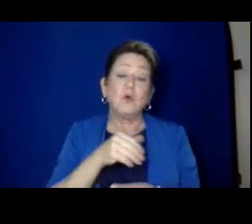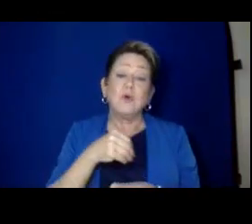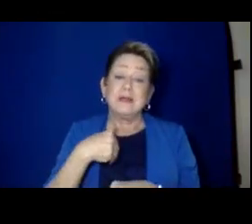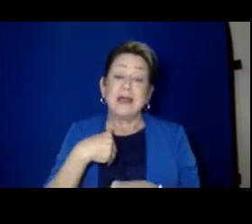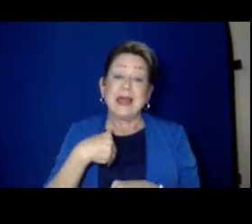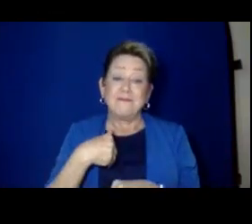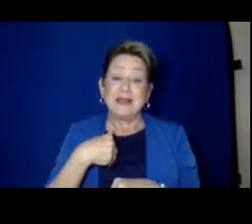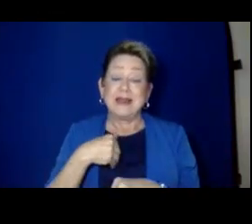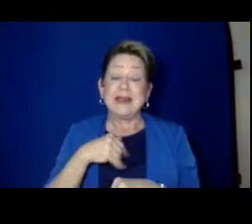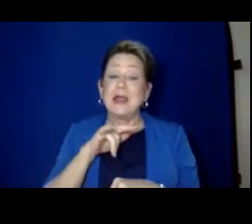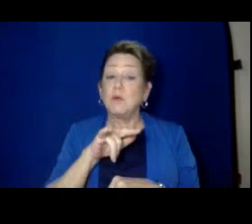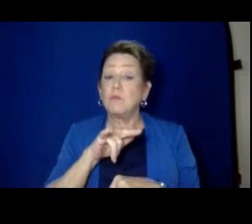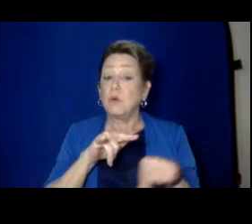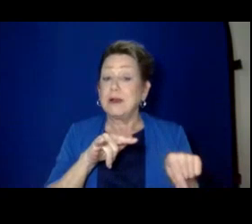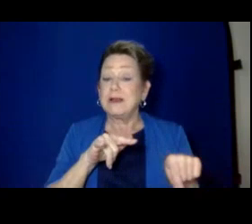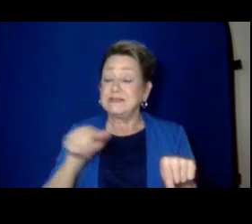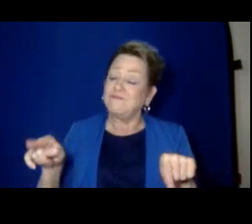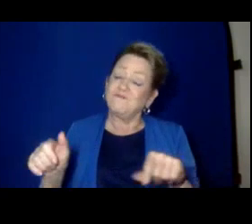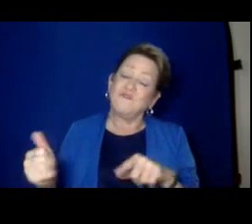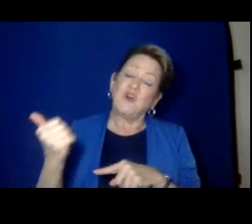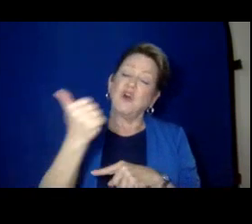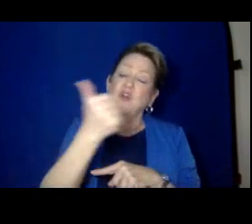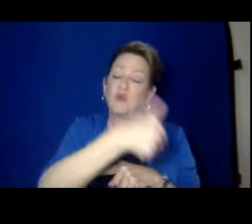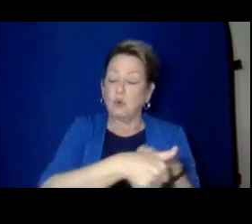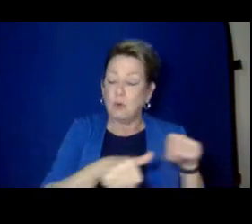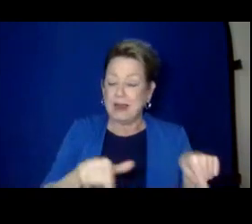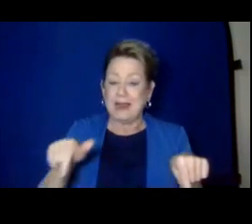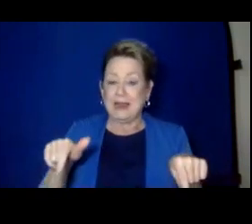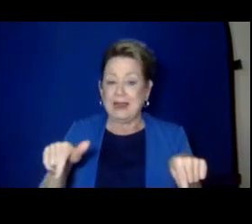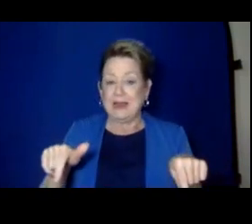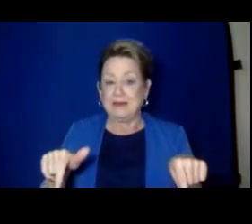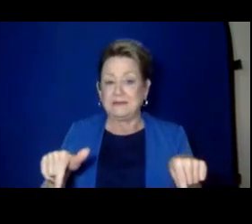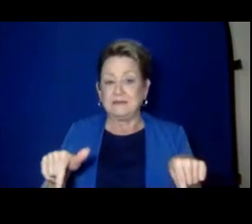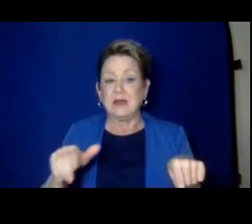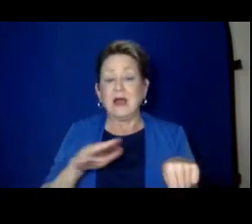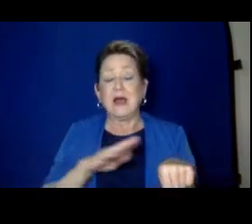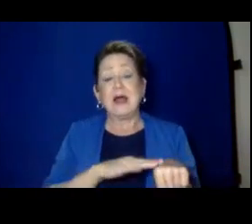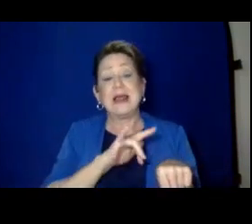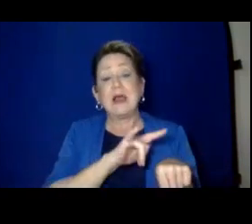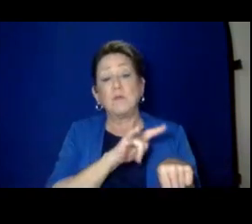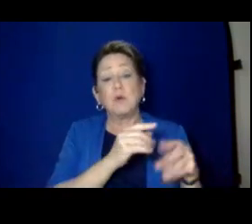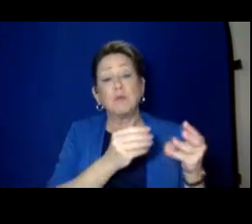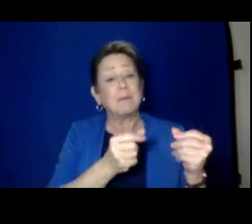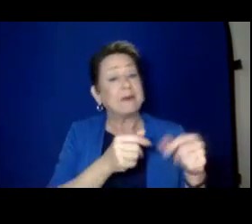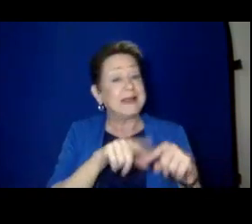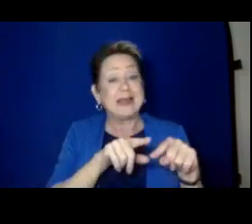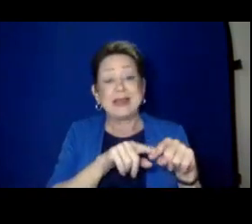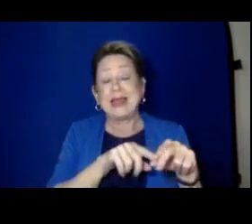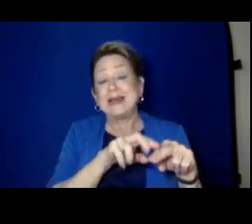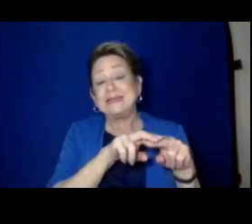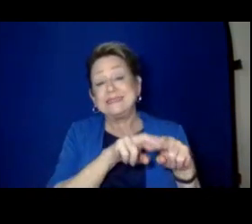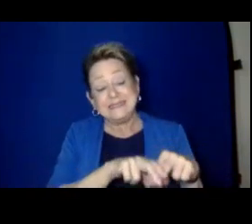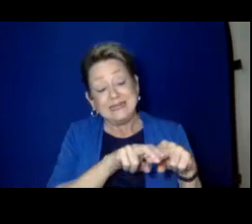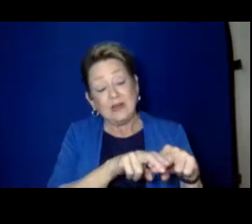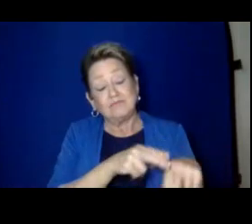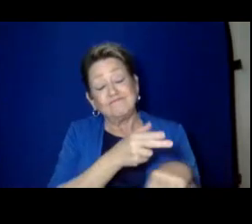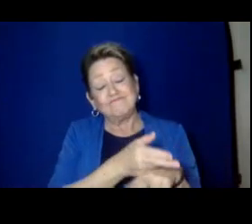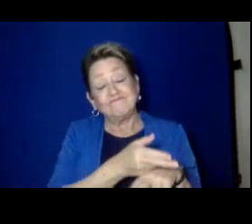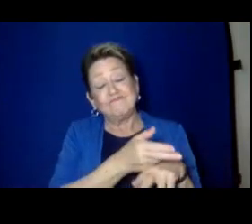away from the terminal, and put together with the turns, et cetera, on the airport property, the fact that we can't sit there because of TSA